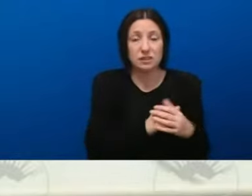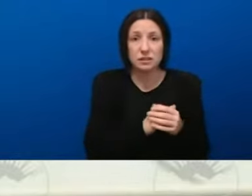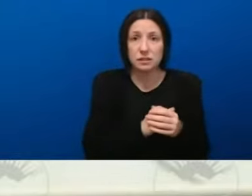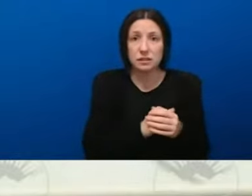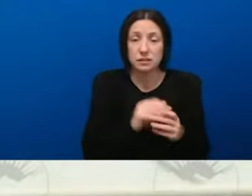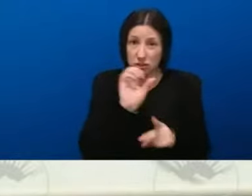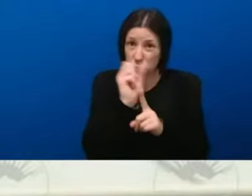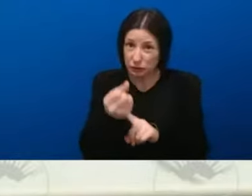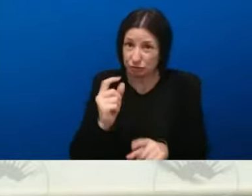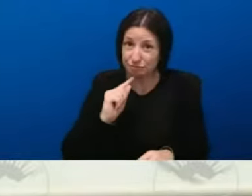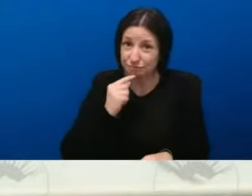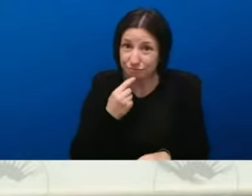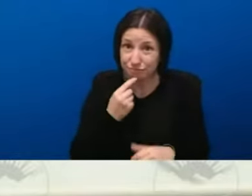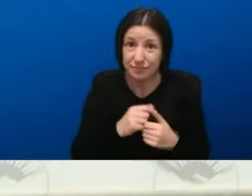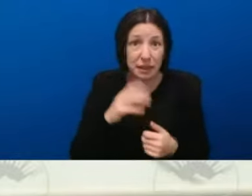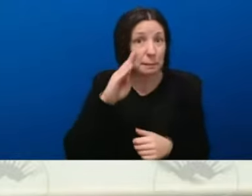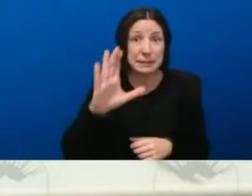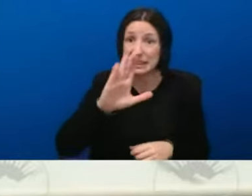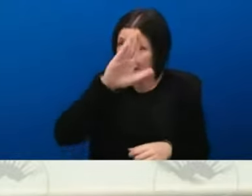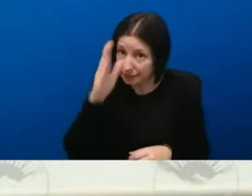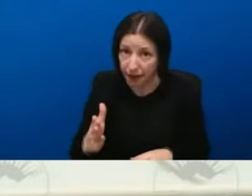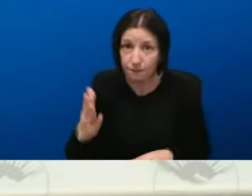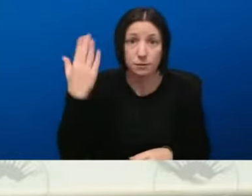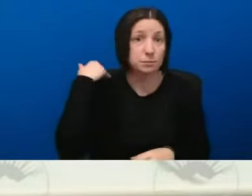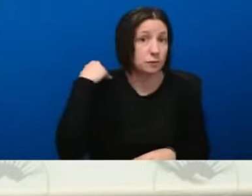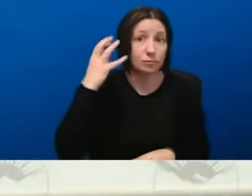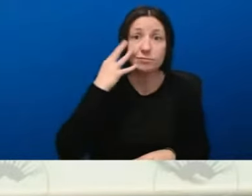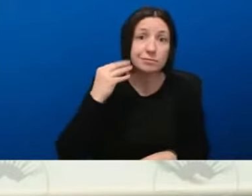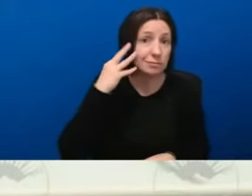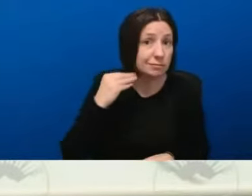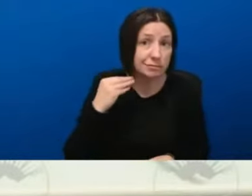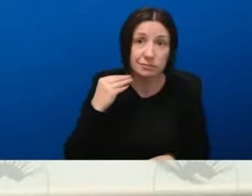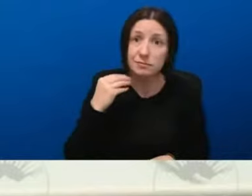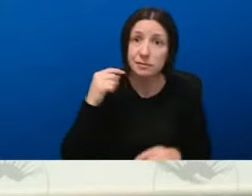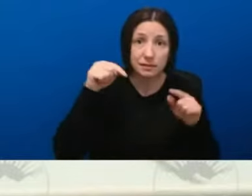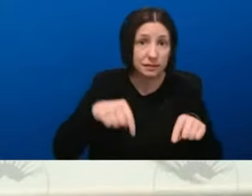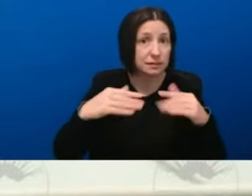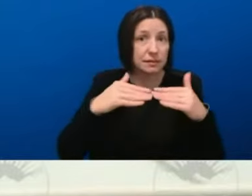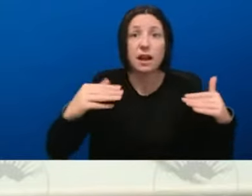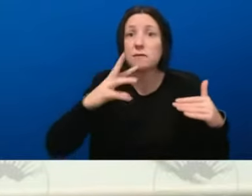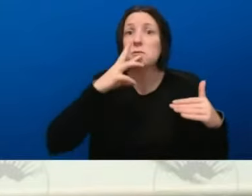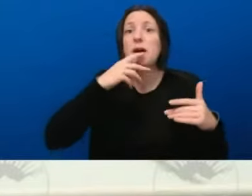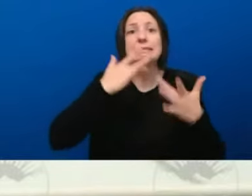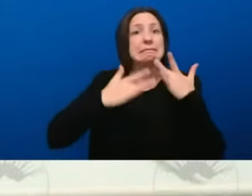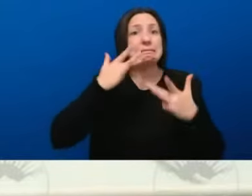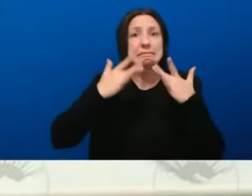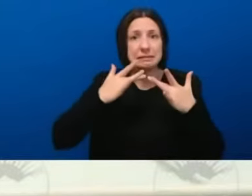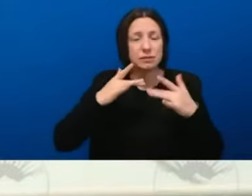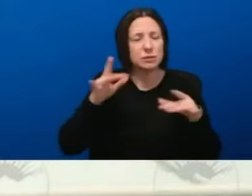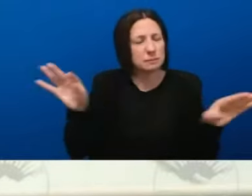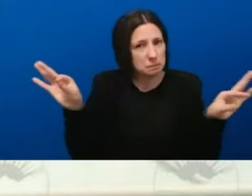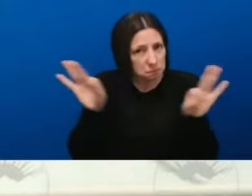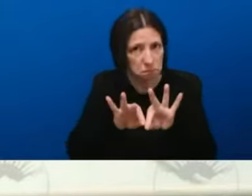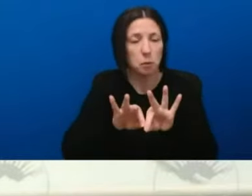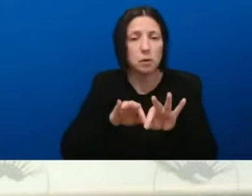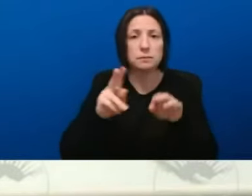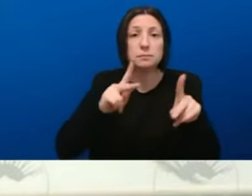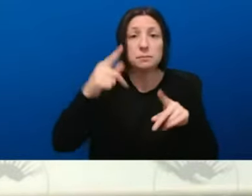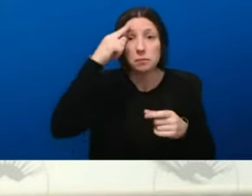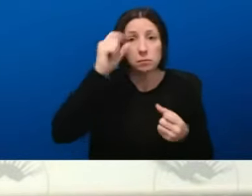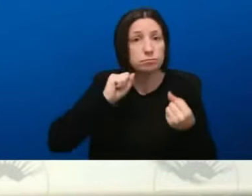is a very serious situation that British Columbia has not faced before. And it is absolutely necessary that